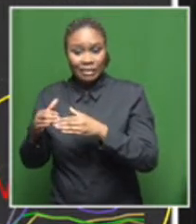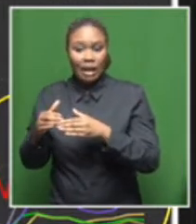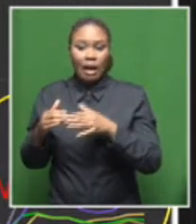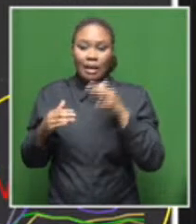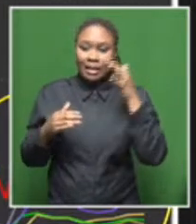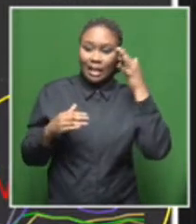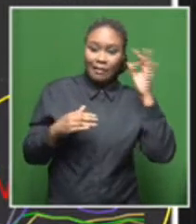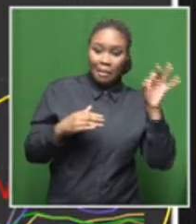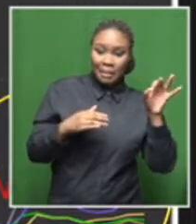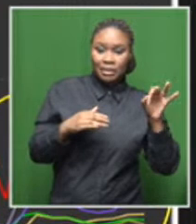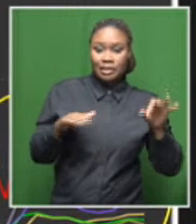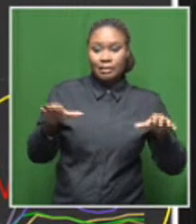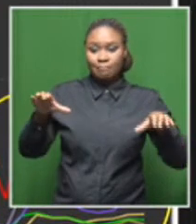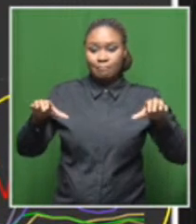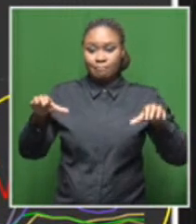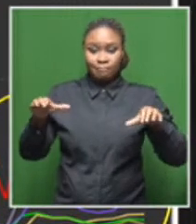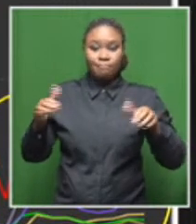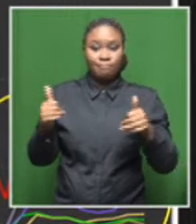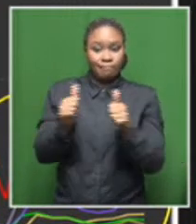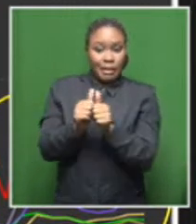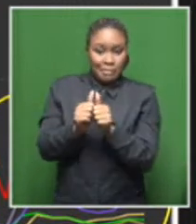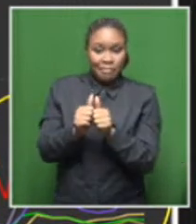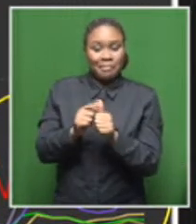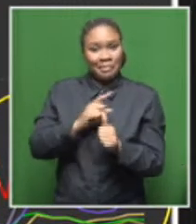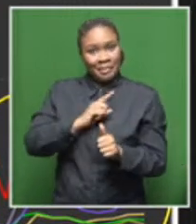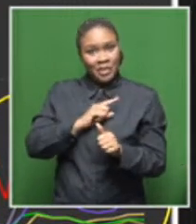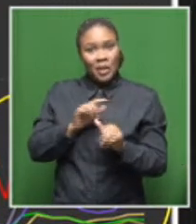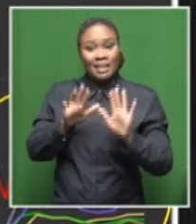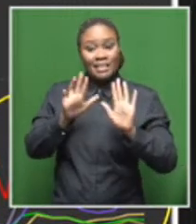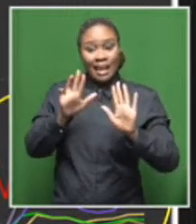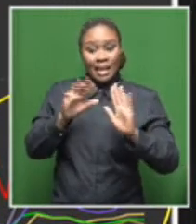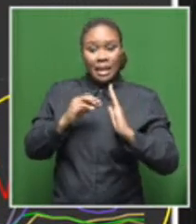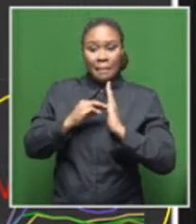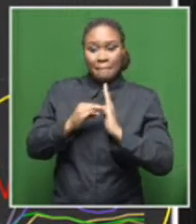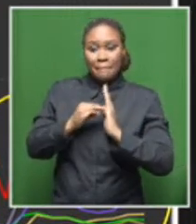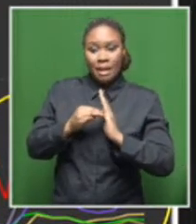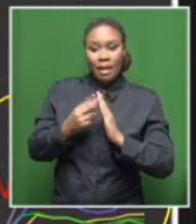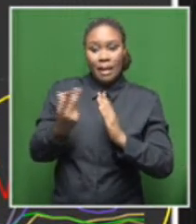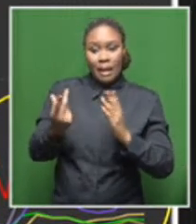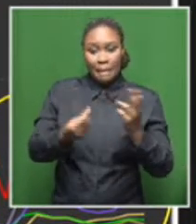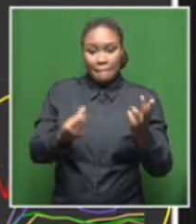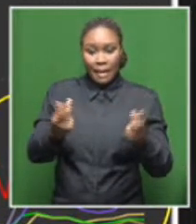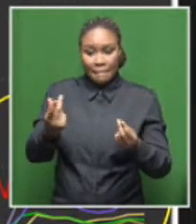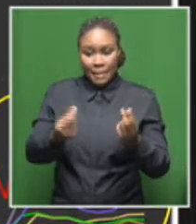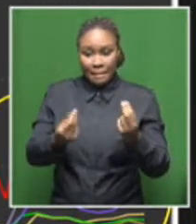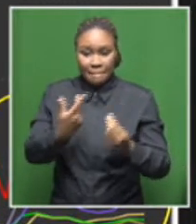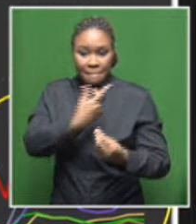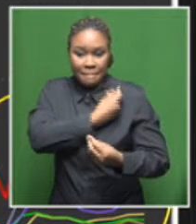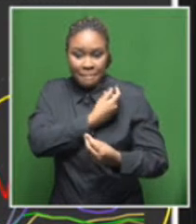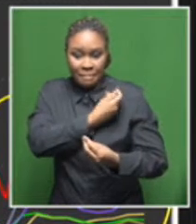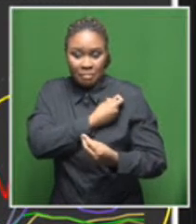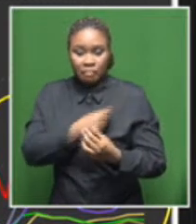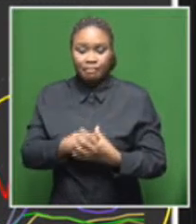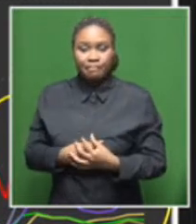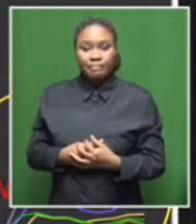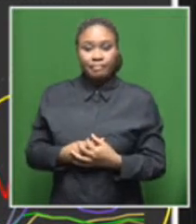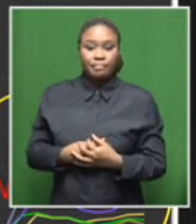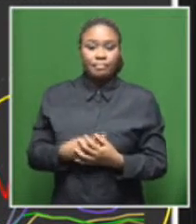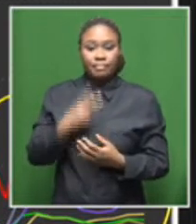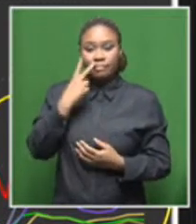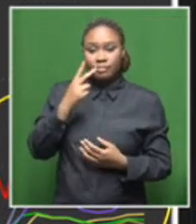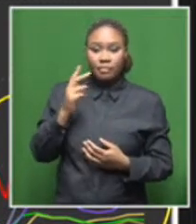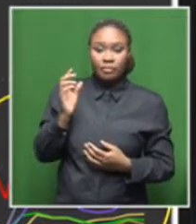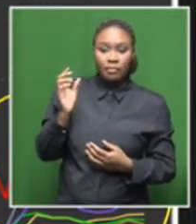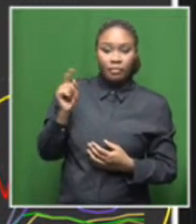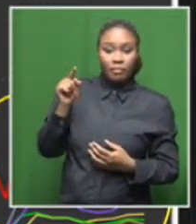They're very well on their way to 9 million. But I want to turn attention to the right-hand side of this graph. These are the